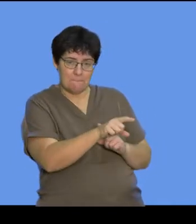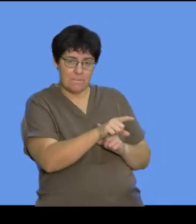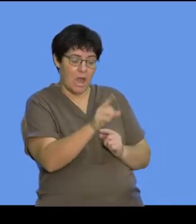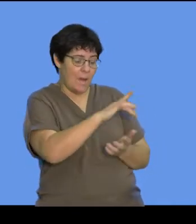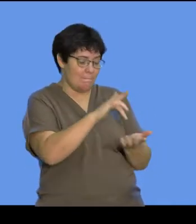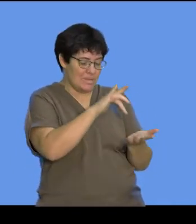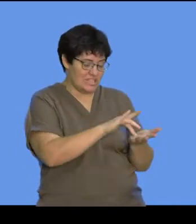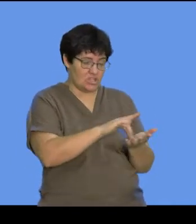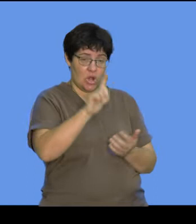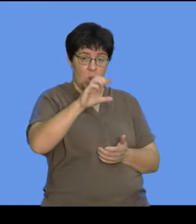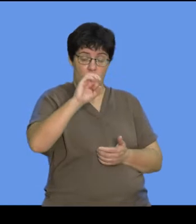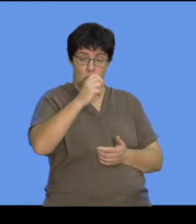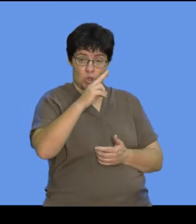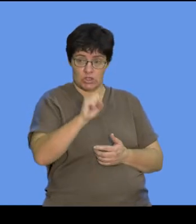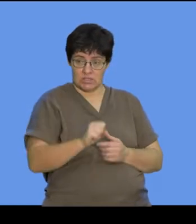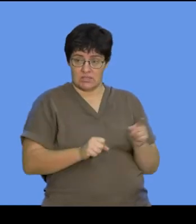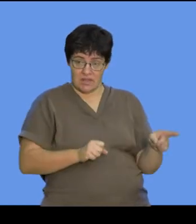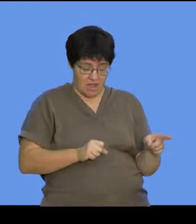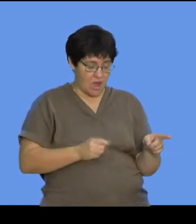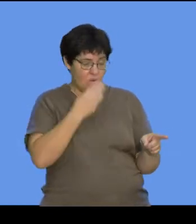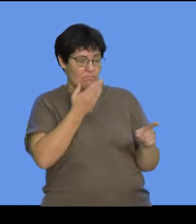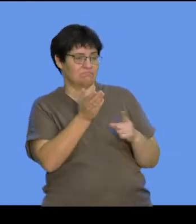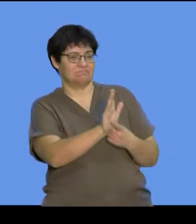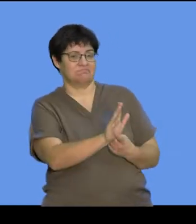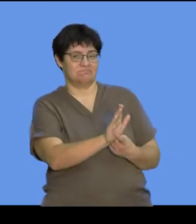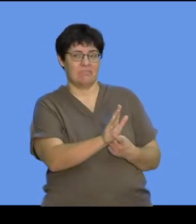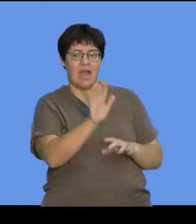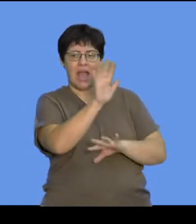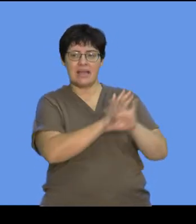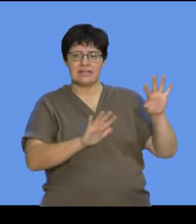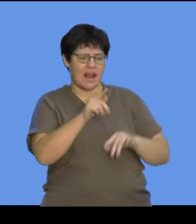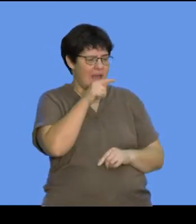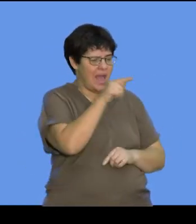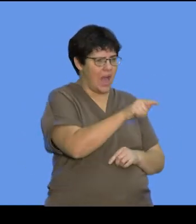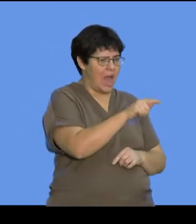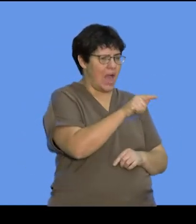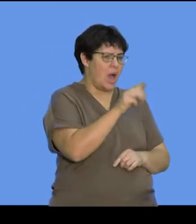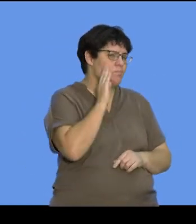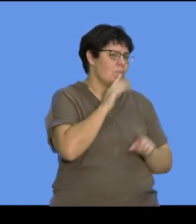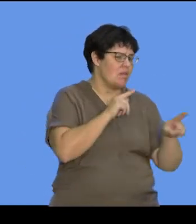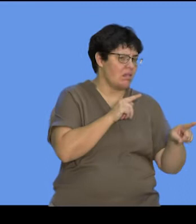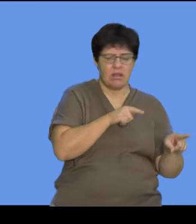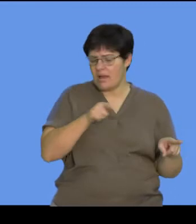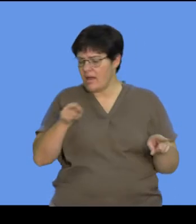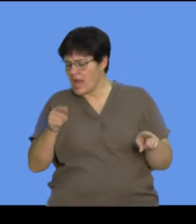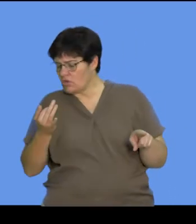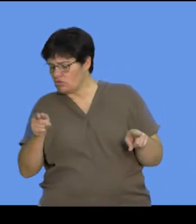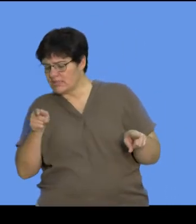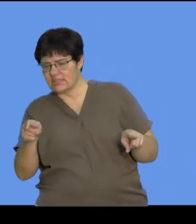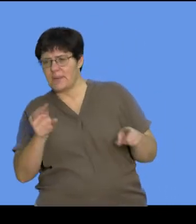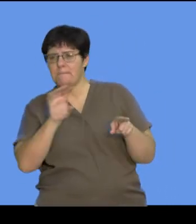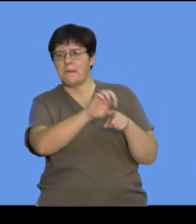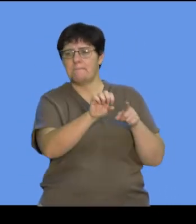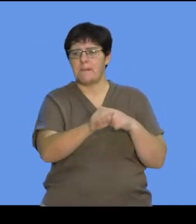to illustrate the position of a locus, I'm using this image to show you where that specific gene is